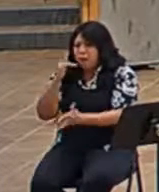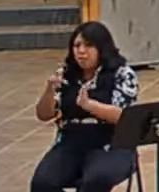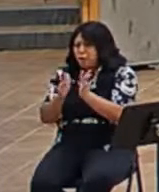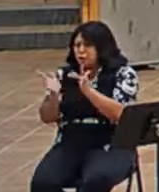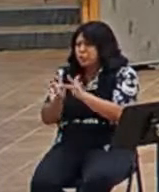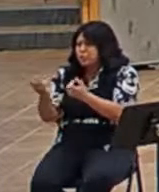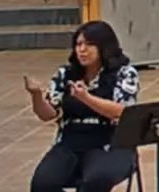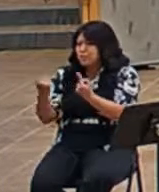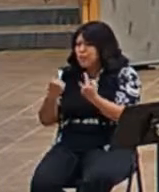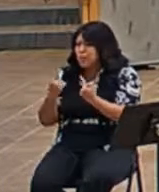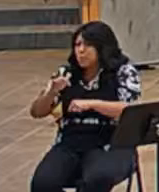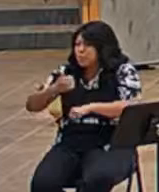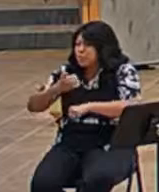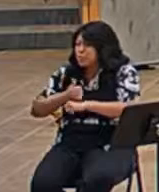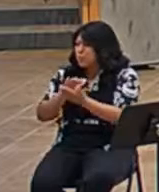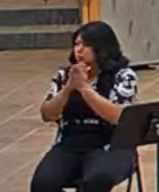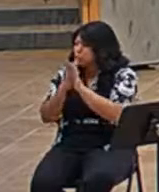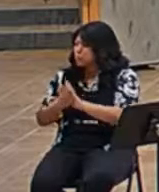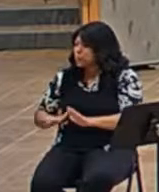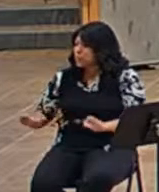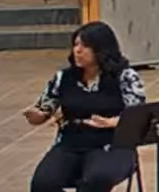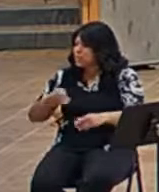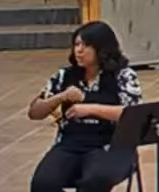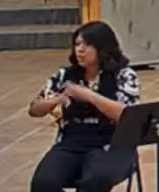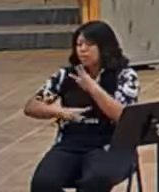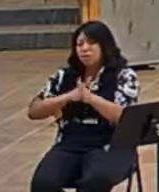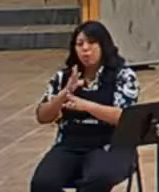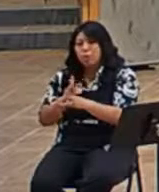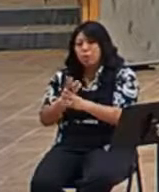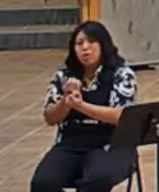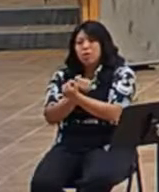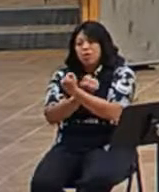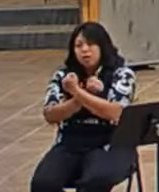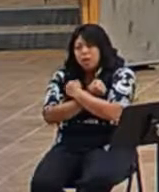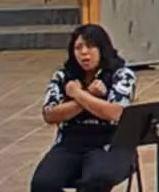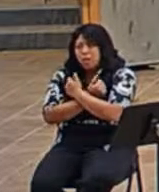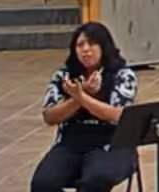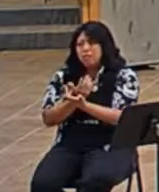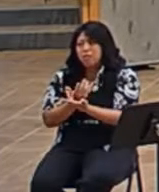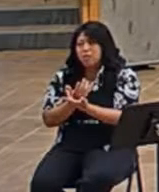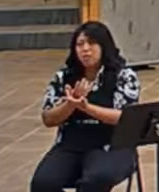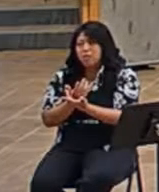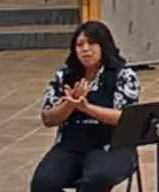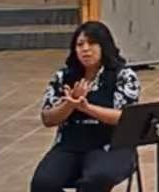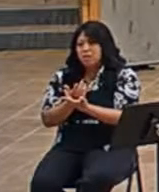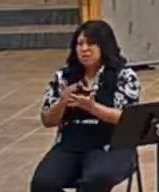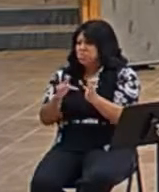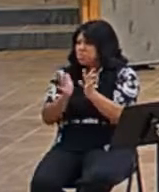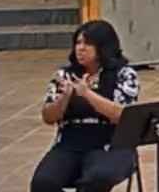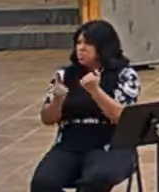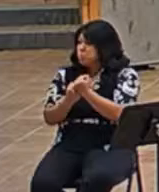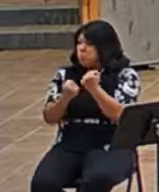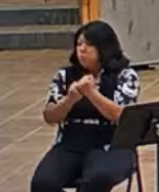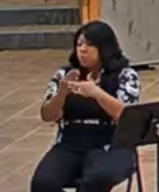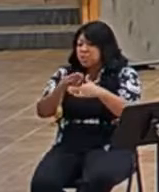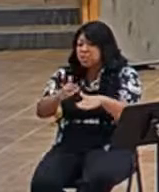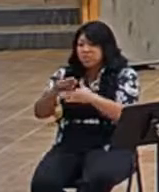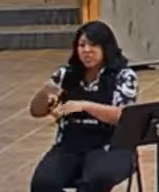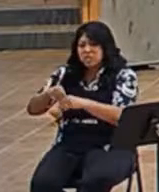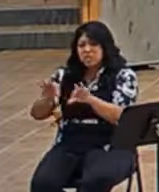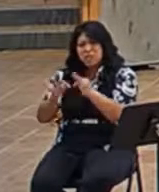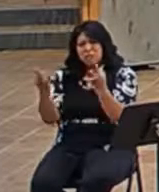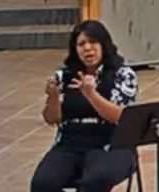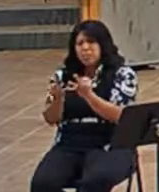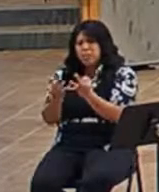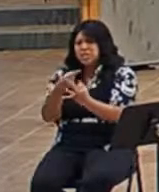Jesus came to establish peace in the world, love. He's promoting division in families, they